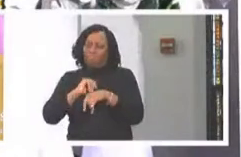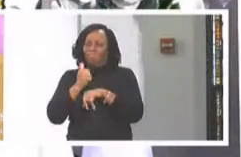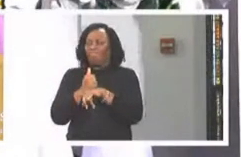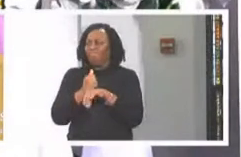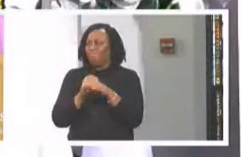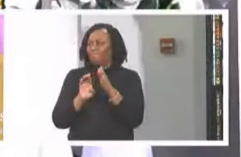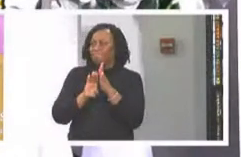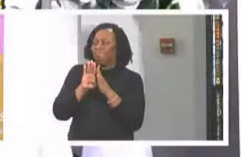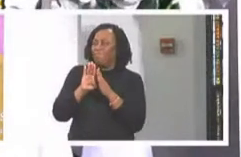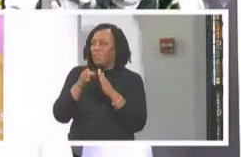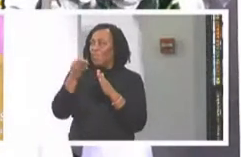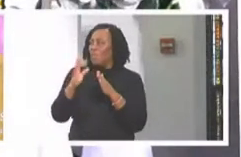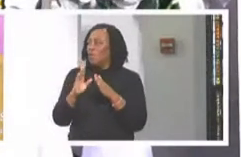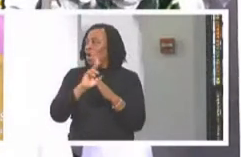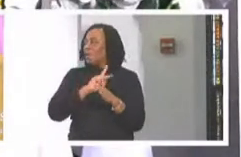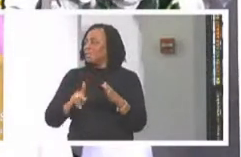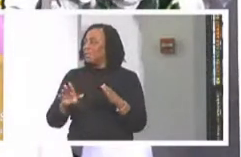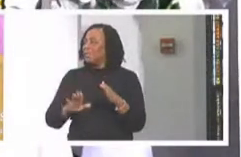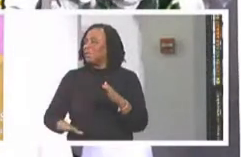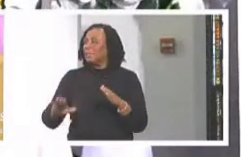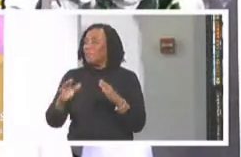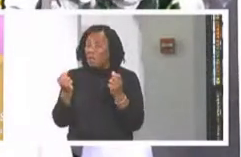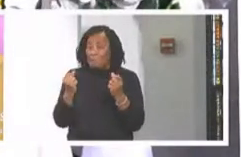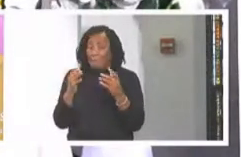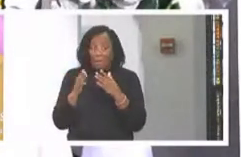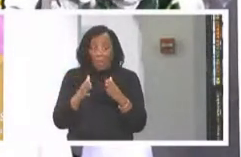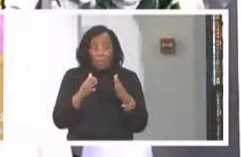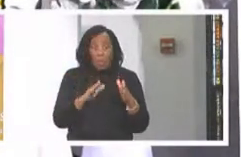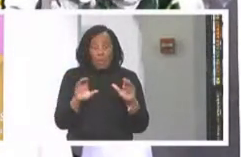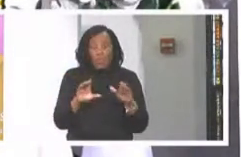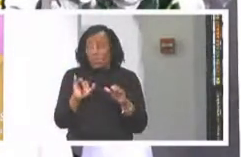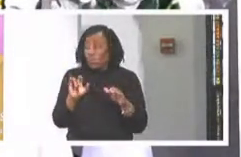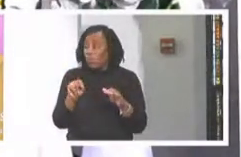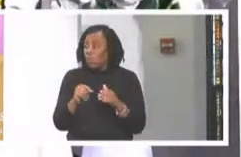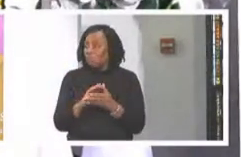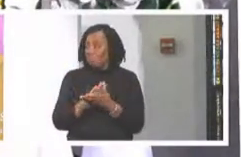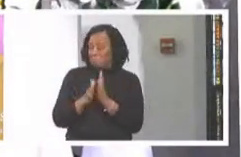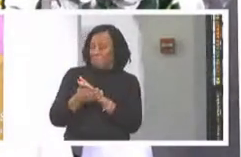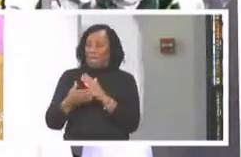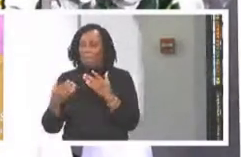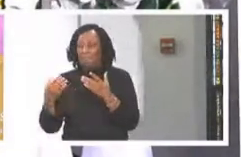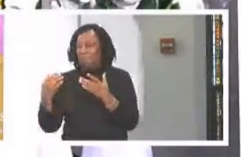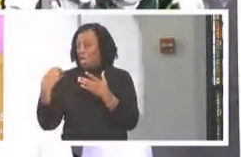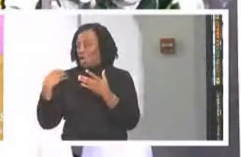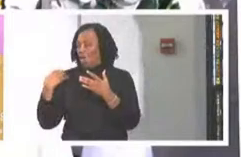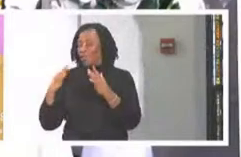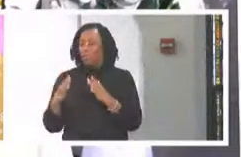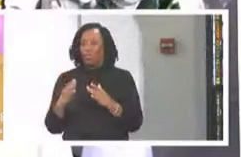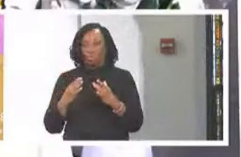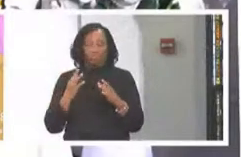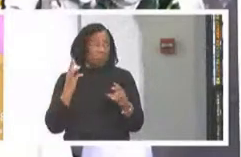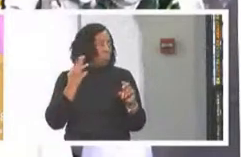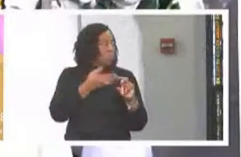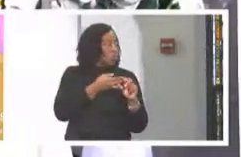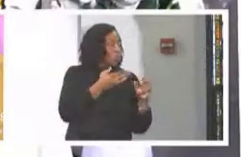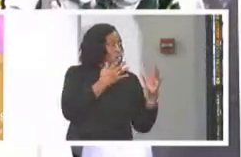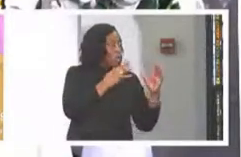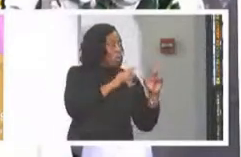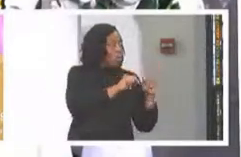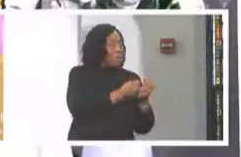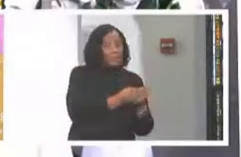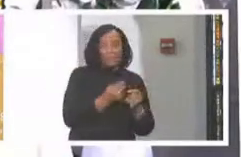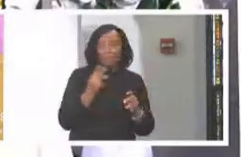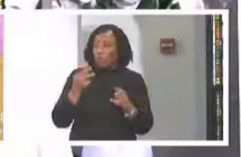kingdom. There are many ways to do it. Become an officer. Join the praise and worship team. Join the dance